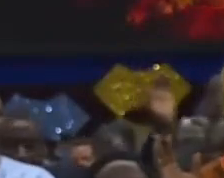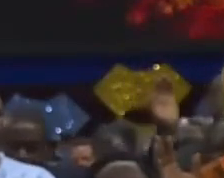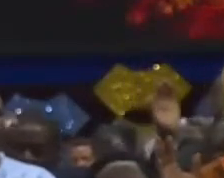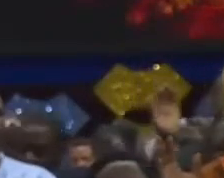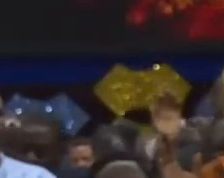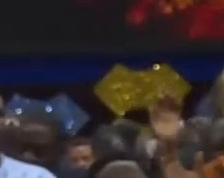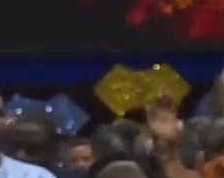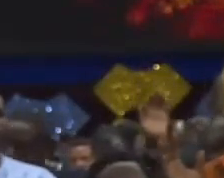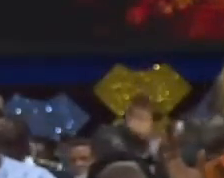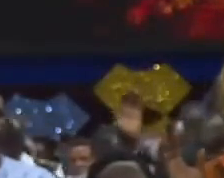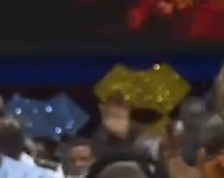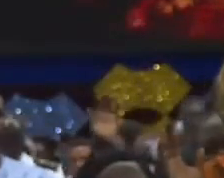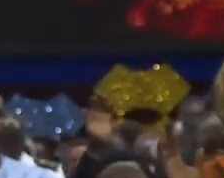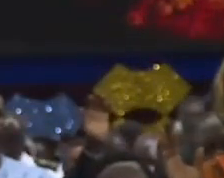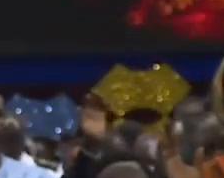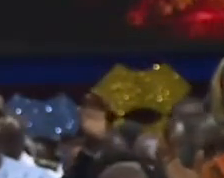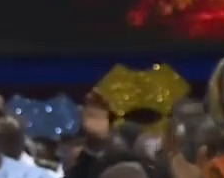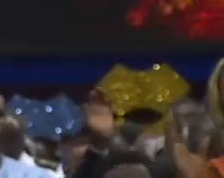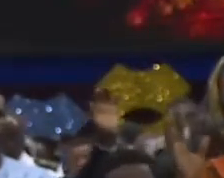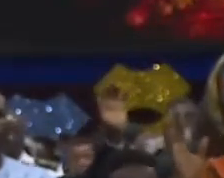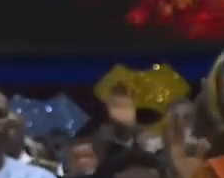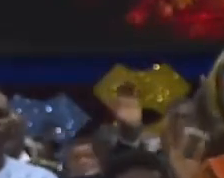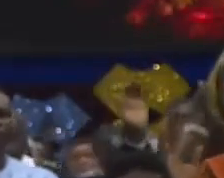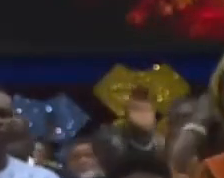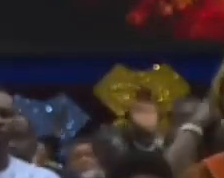In Jesus' mighty name we have prayed.